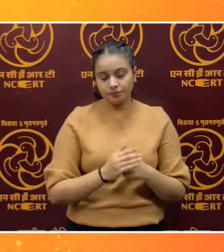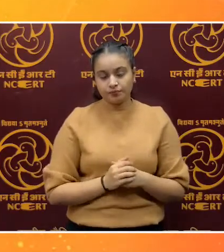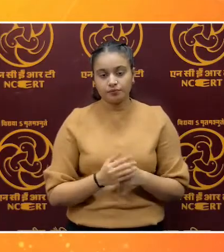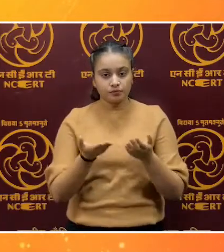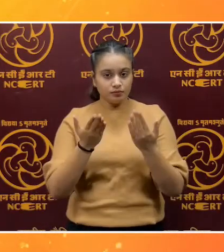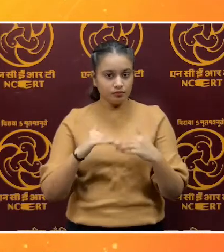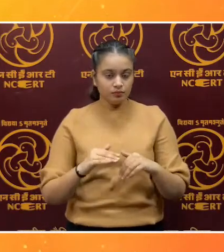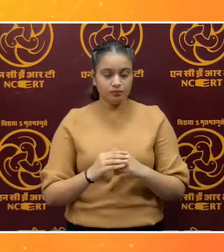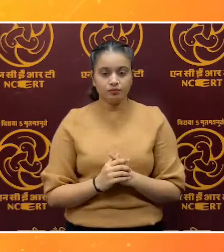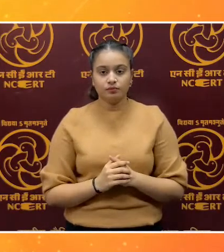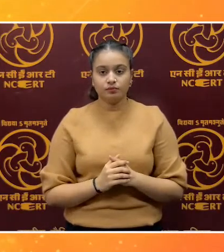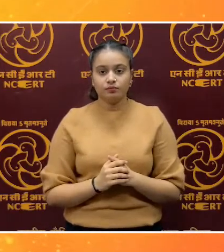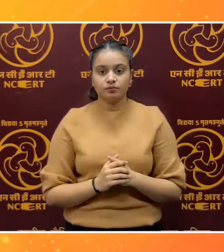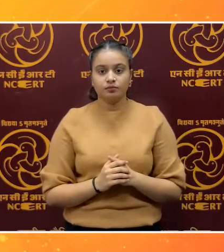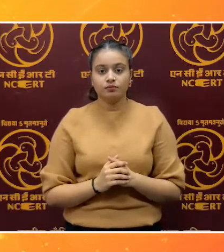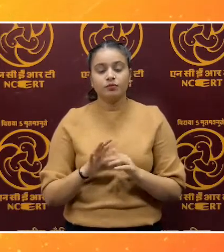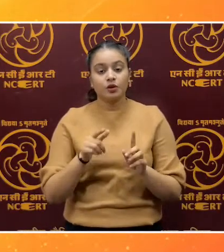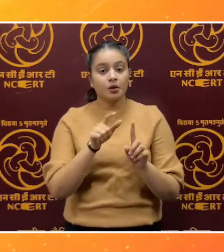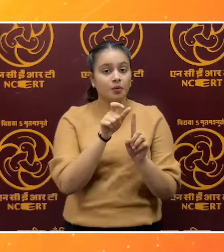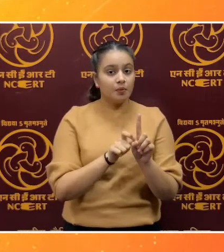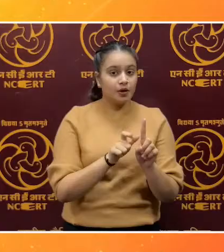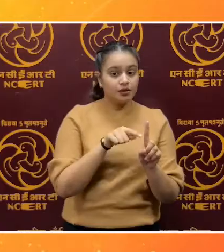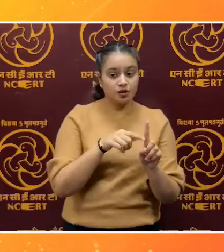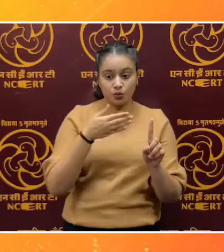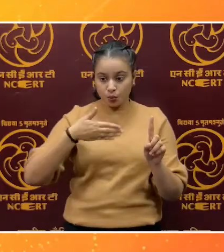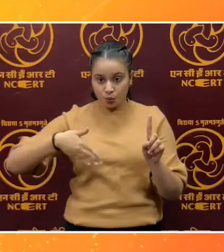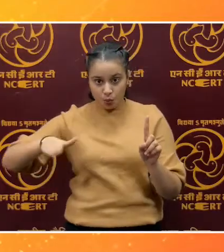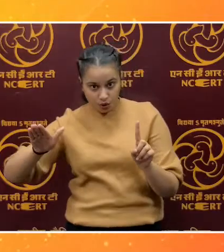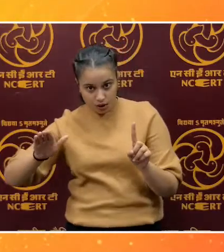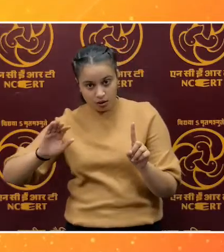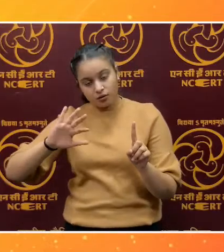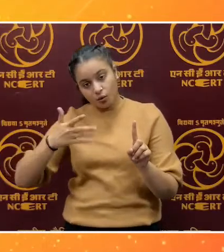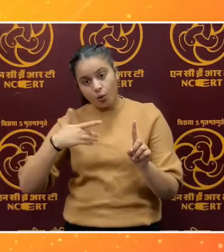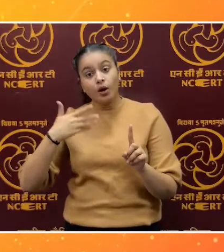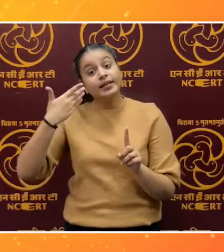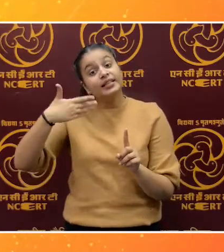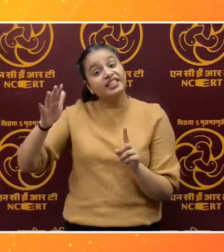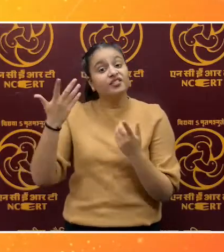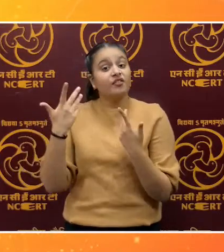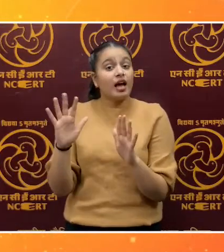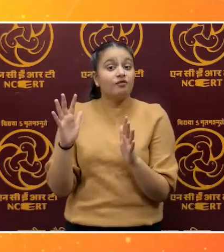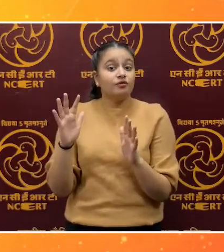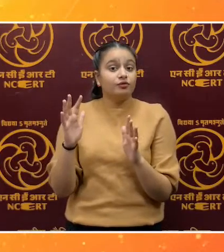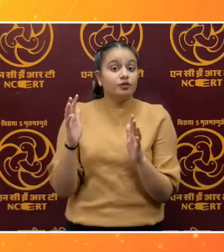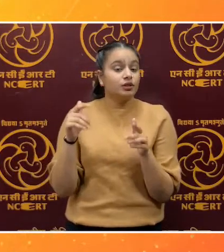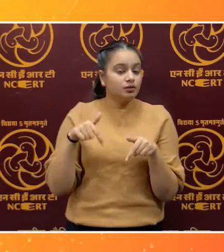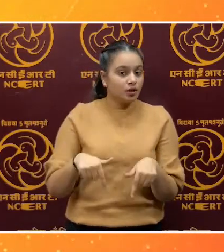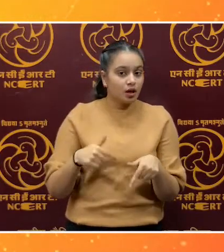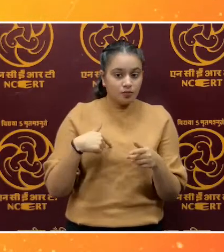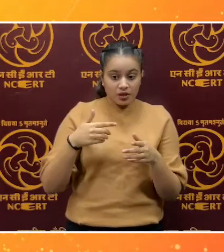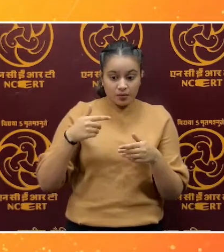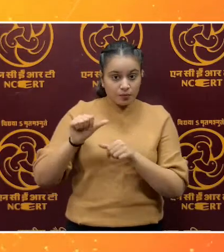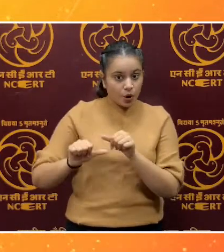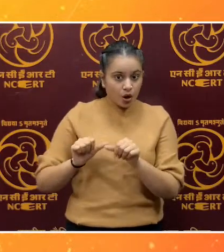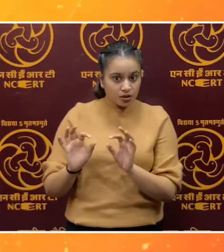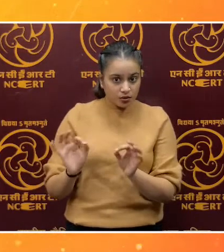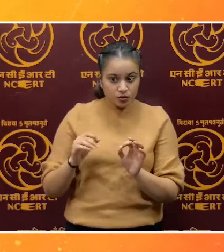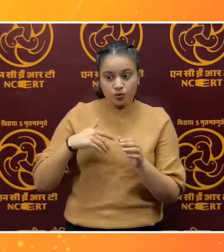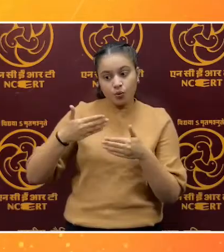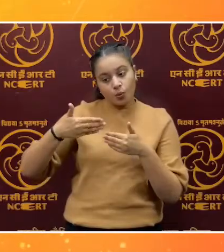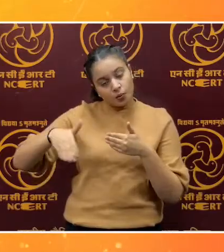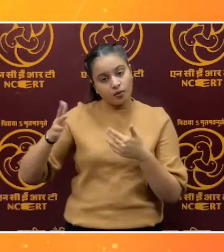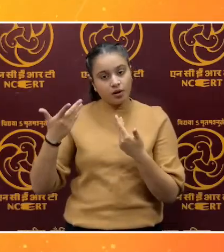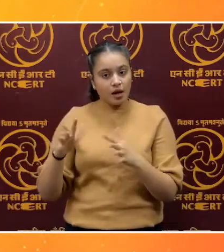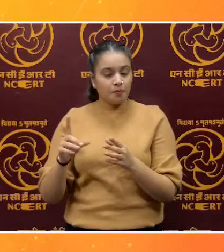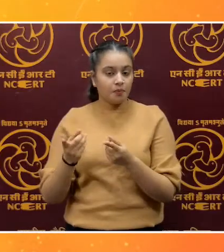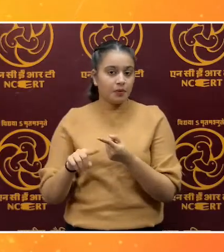Went away is that the person who is going or is gone, is not going. It is not a process. The process has already